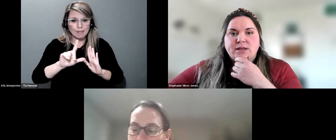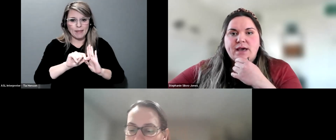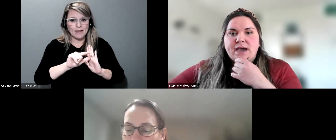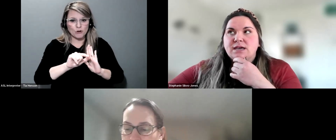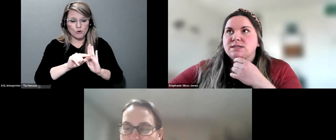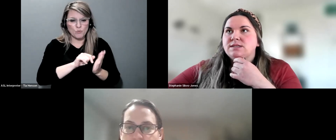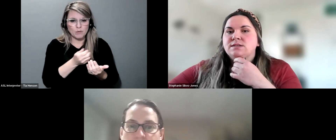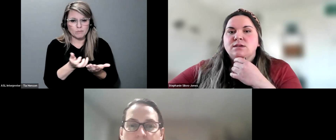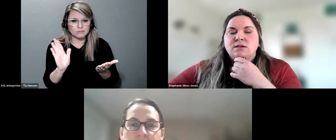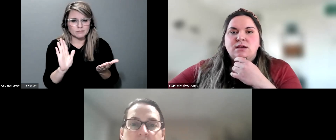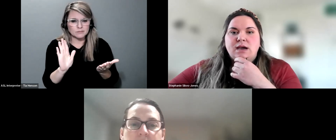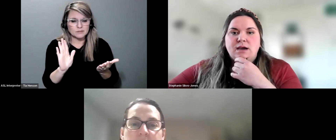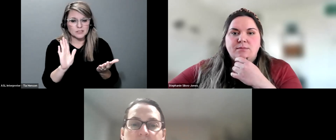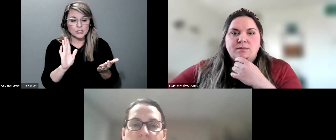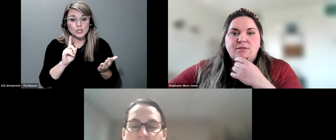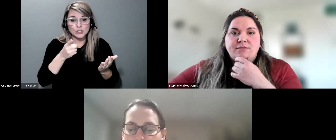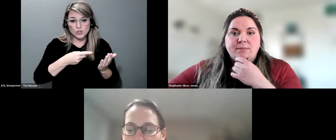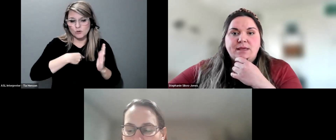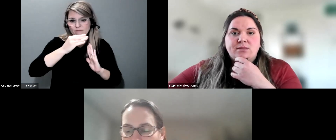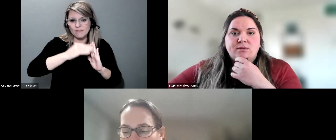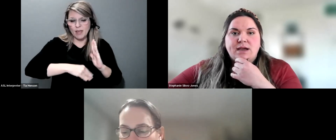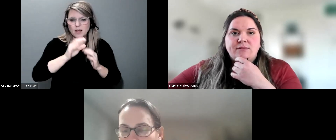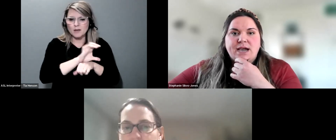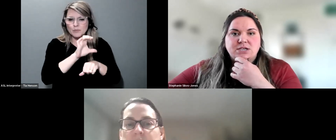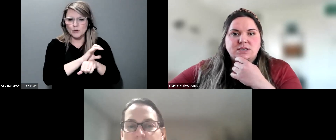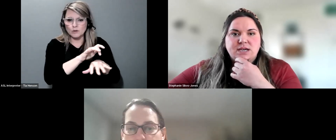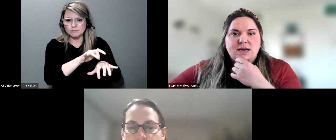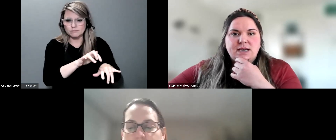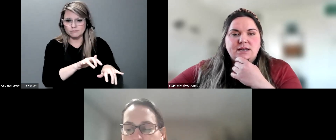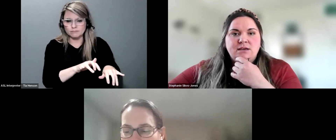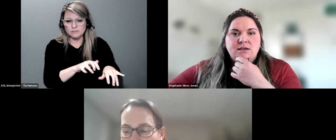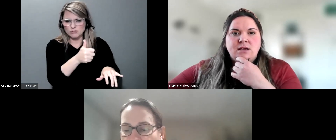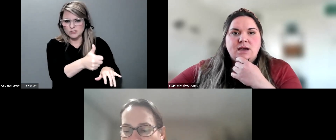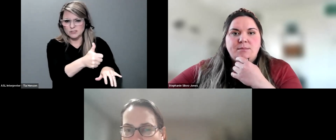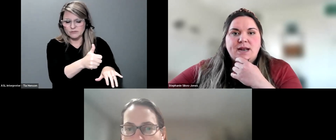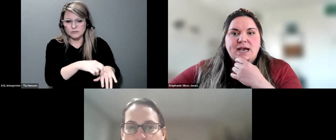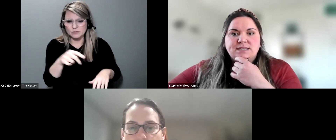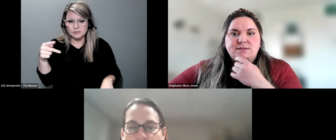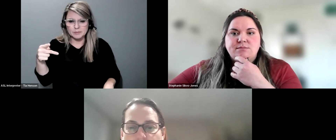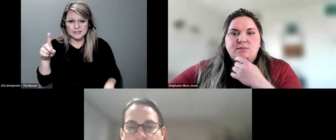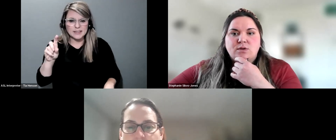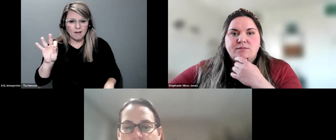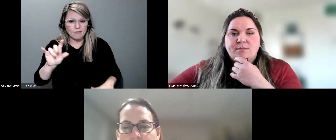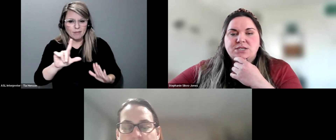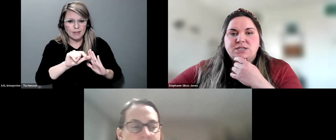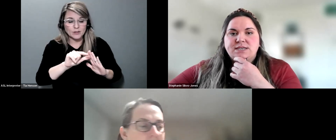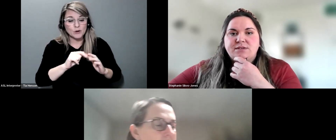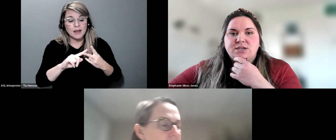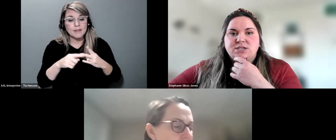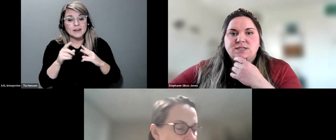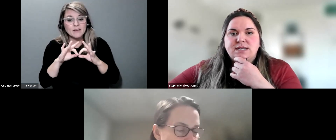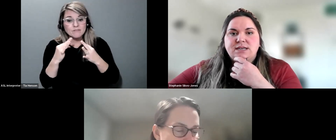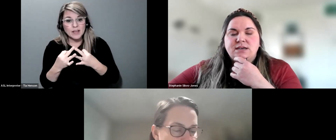as well as the Family Thrive Action Guide that has some more information